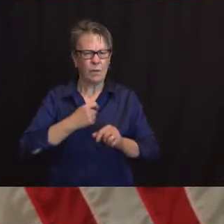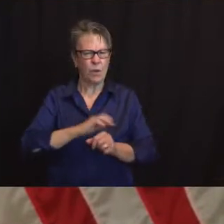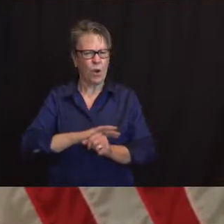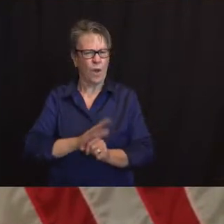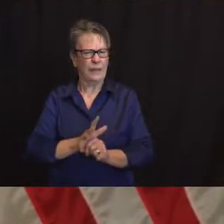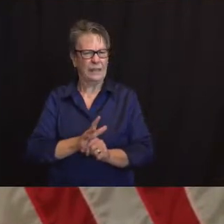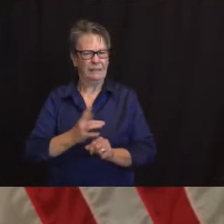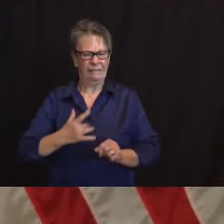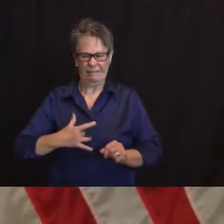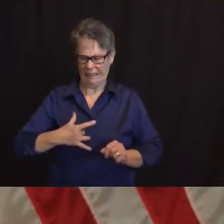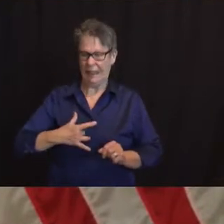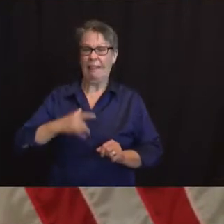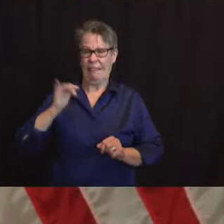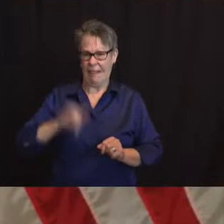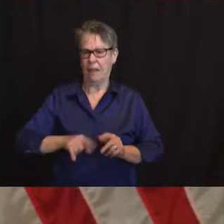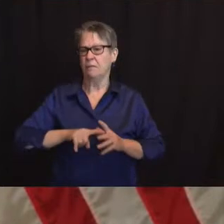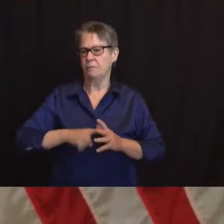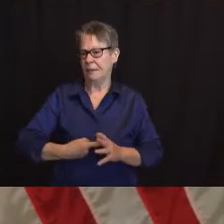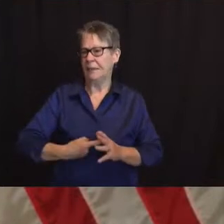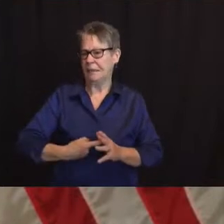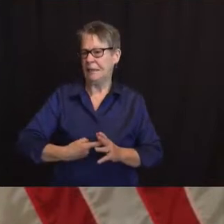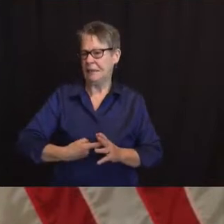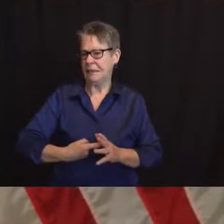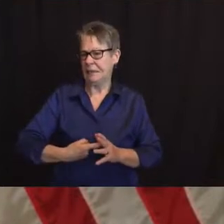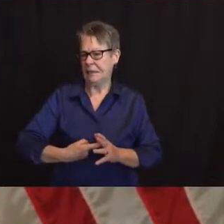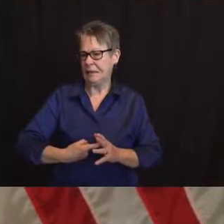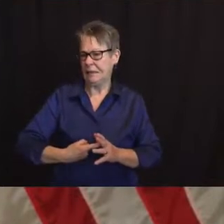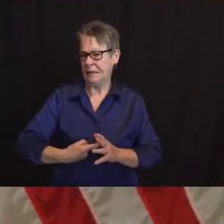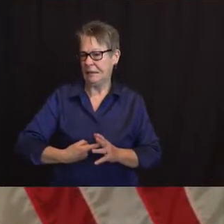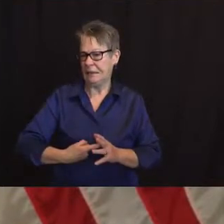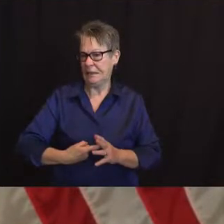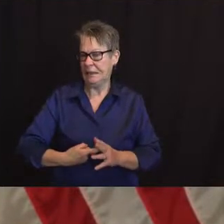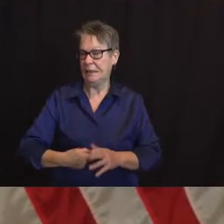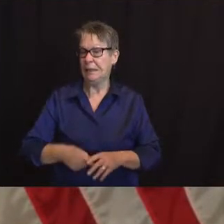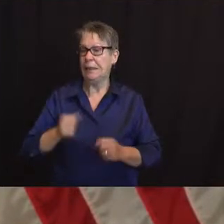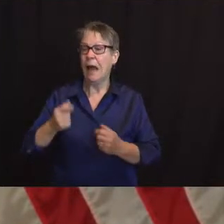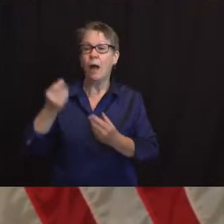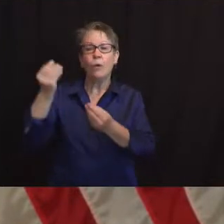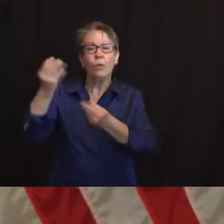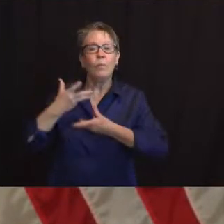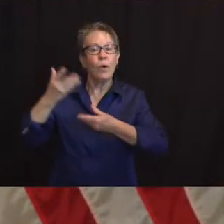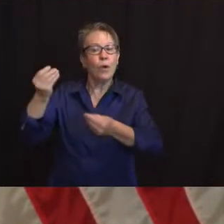the number of reports that we get on a given day. So for example, we reported